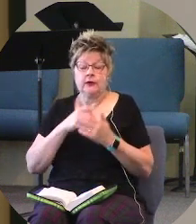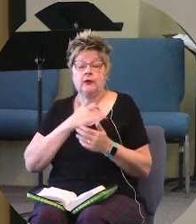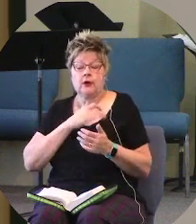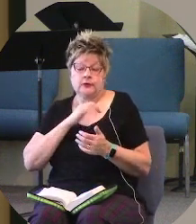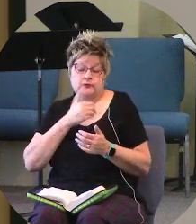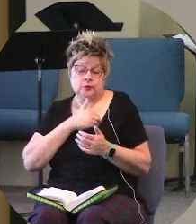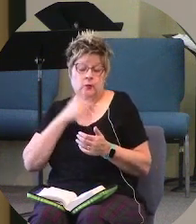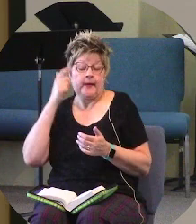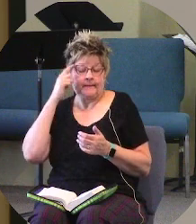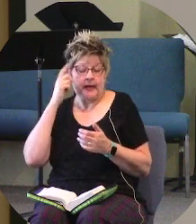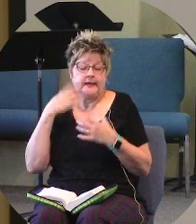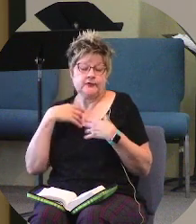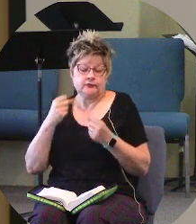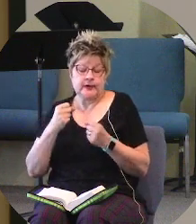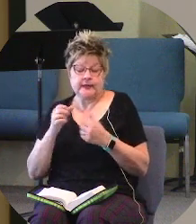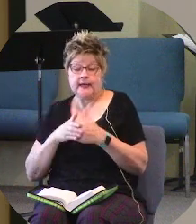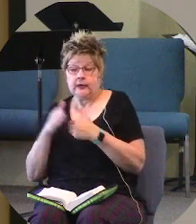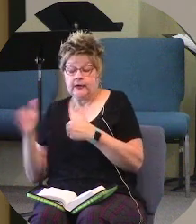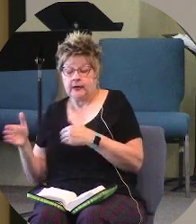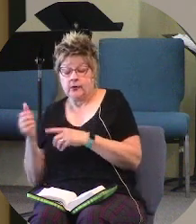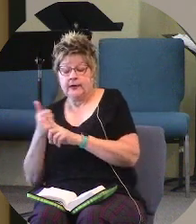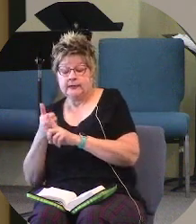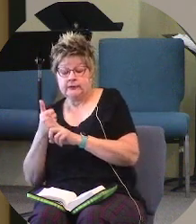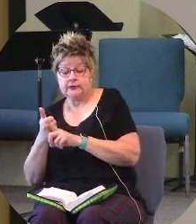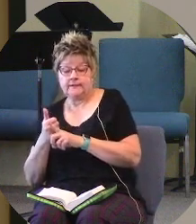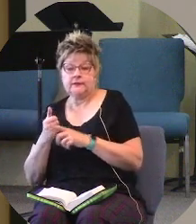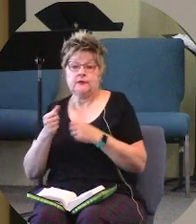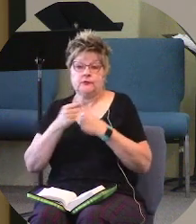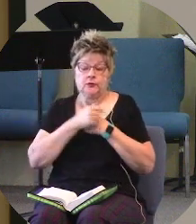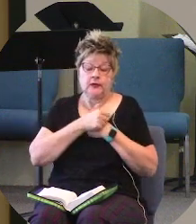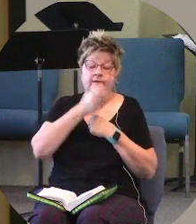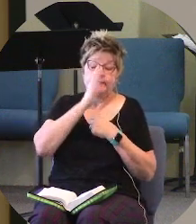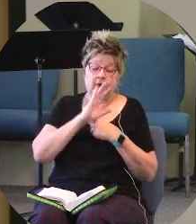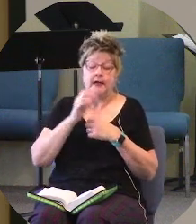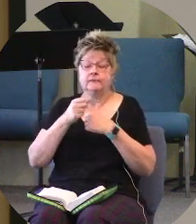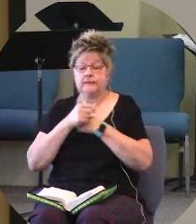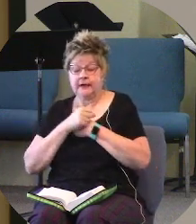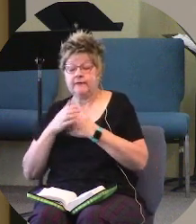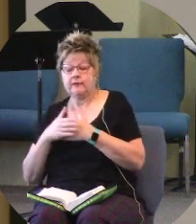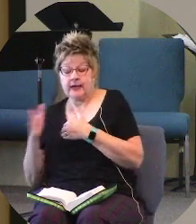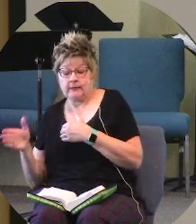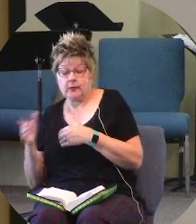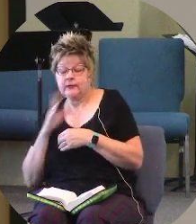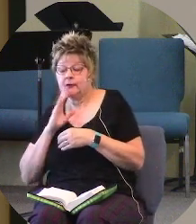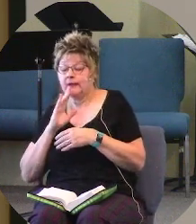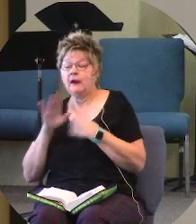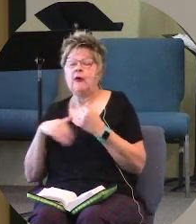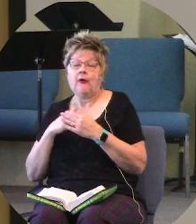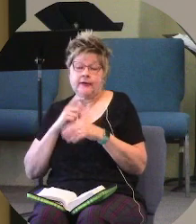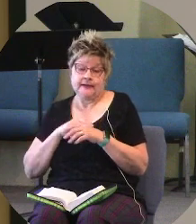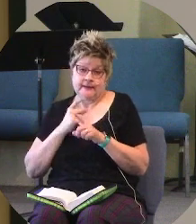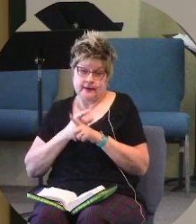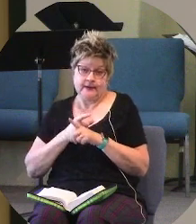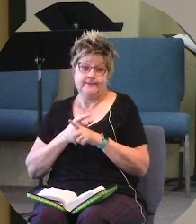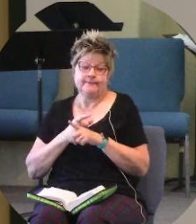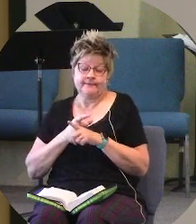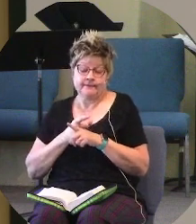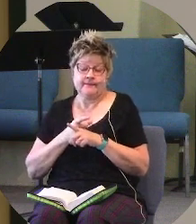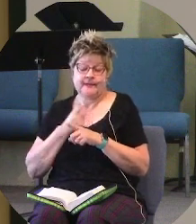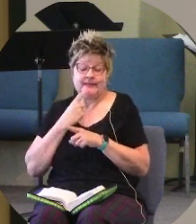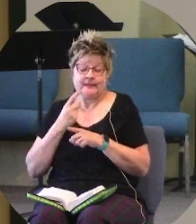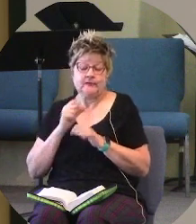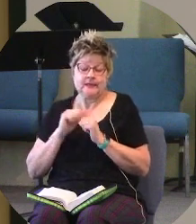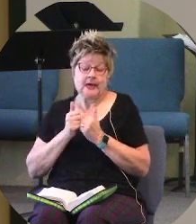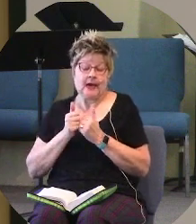mind, and all your strength, and your neighbor as yourself. So love God and love your neighbor. We talk about that all the time, right? He tells us how to do